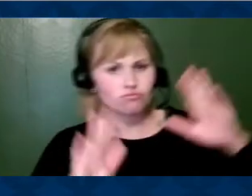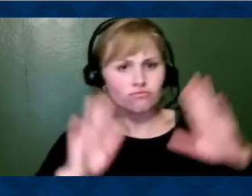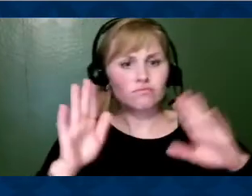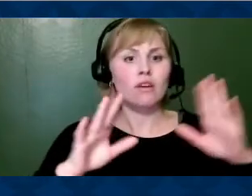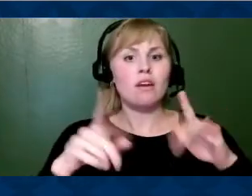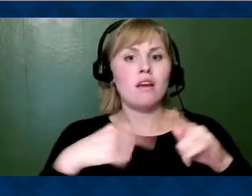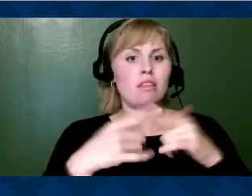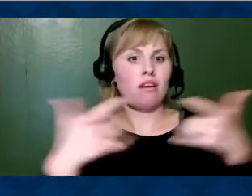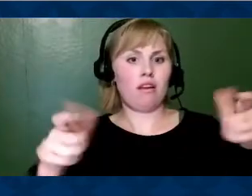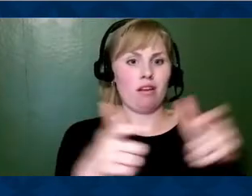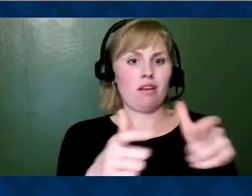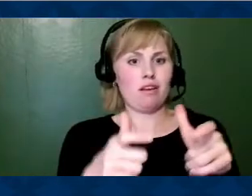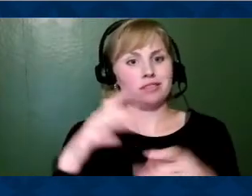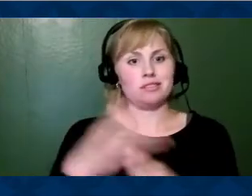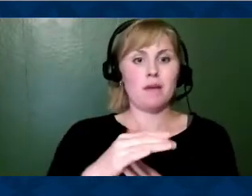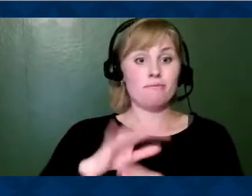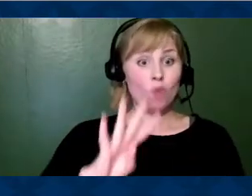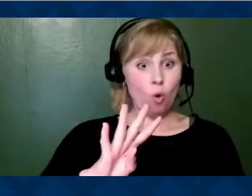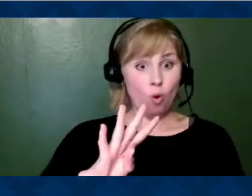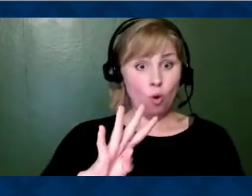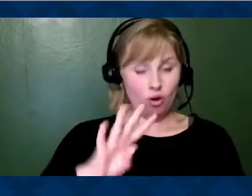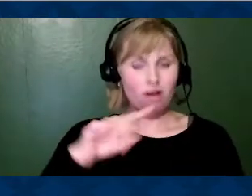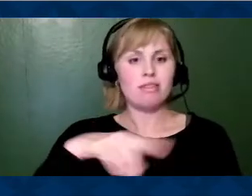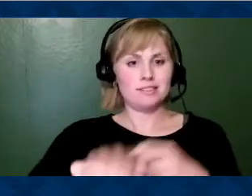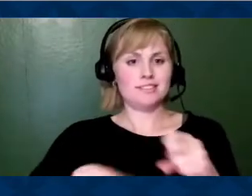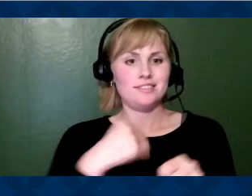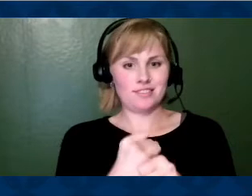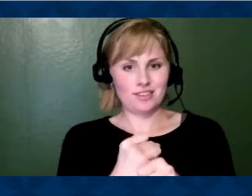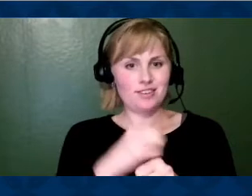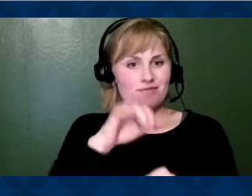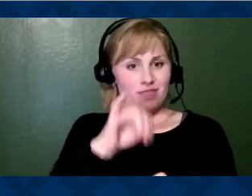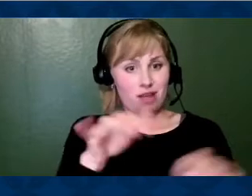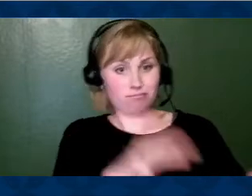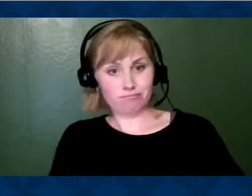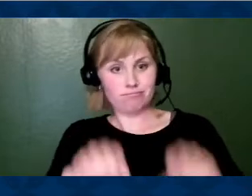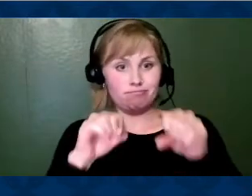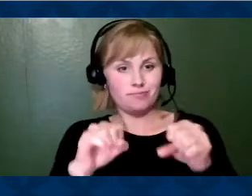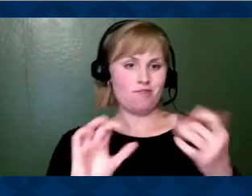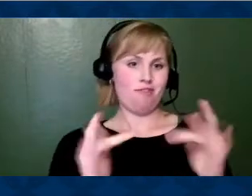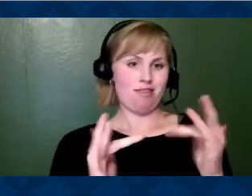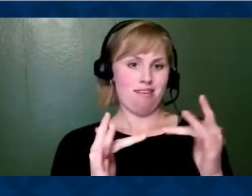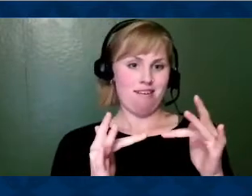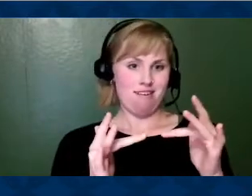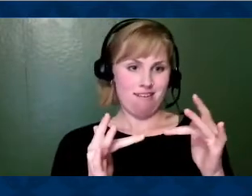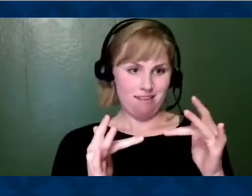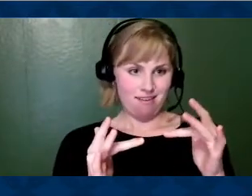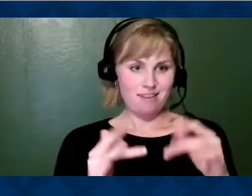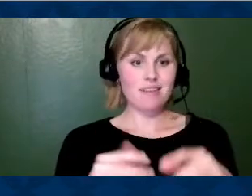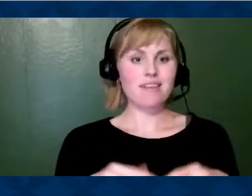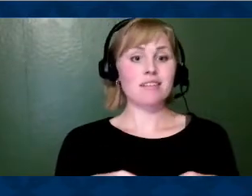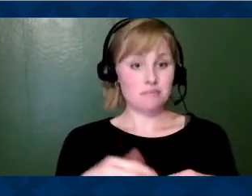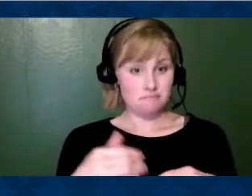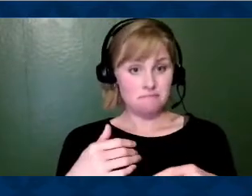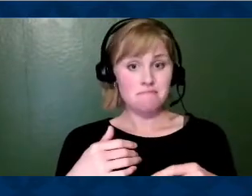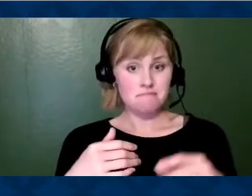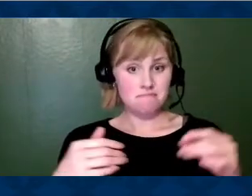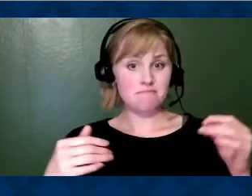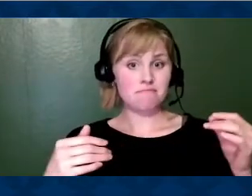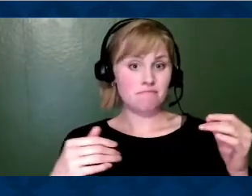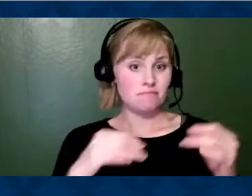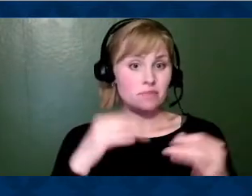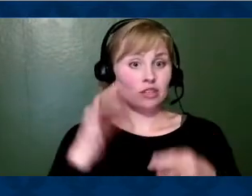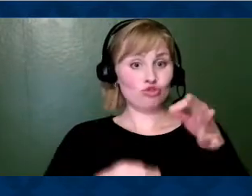this year we were able to hold the Grand Moot online, and it was attended and adjudicated over by